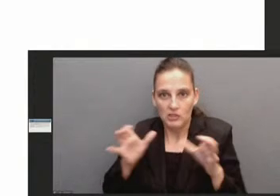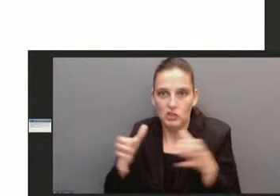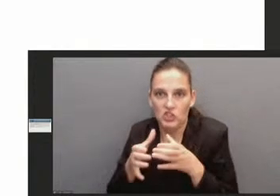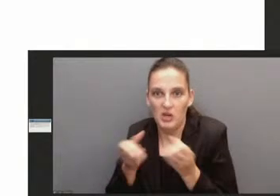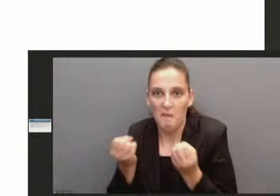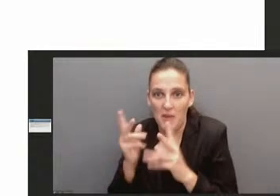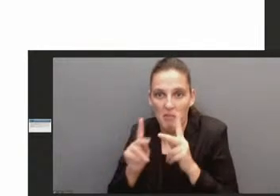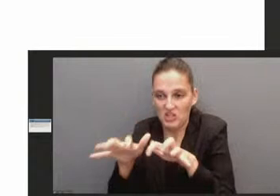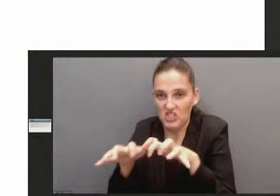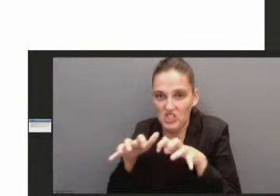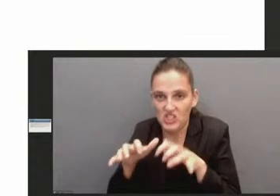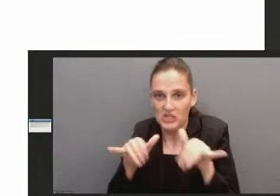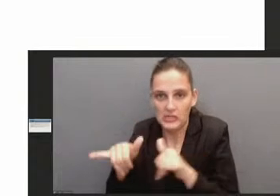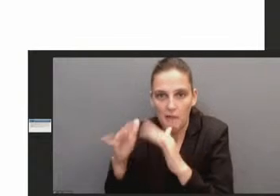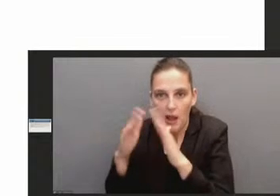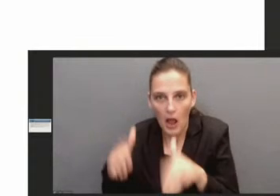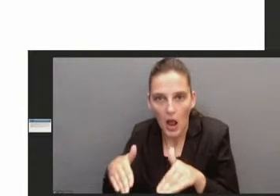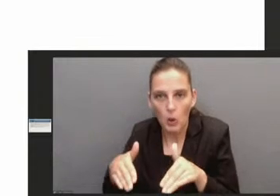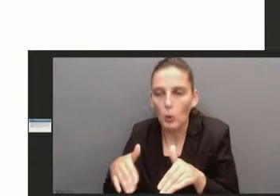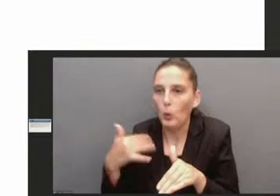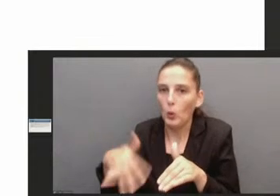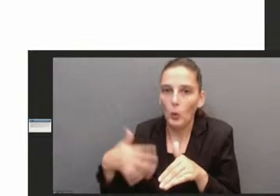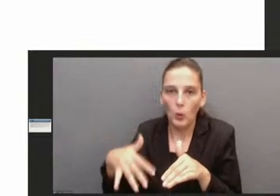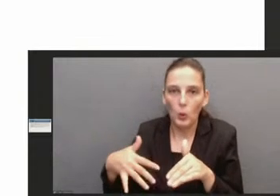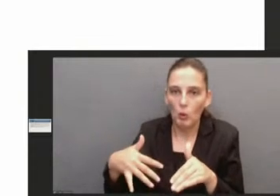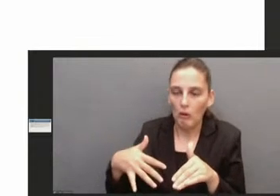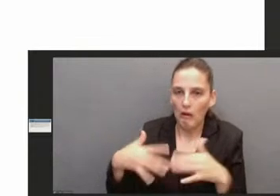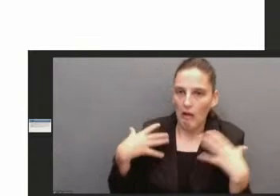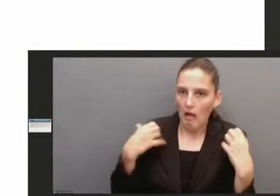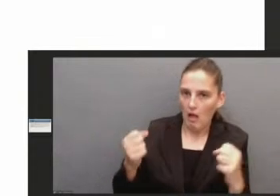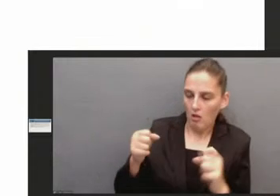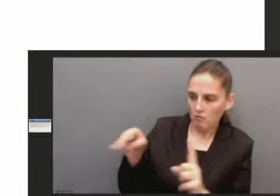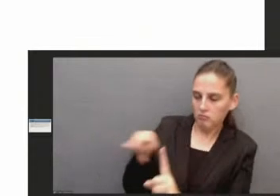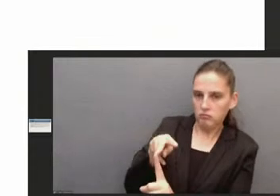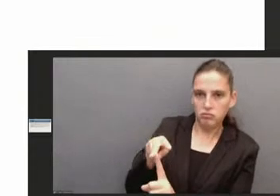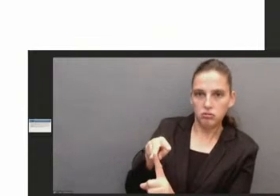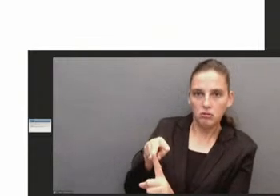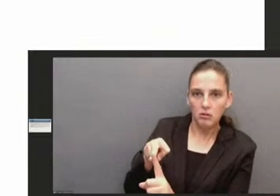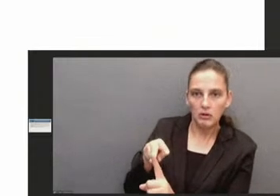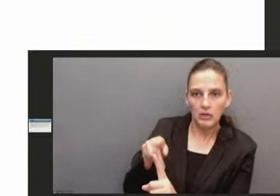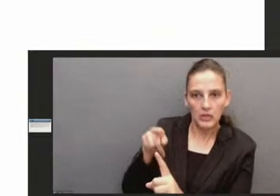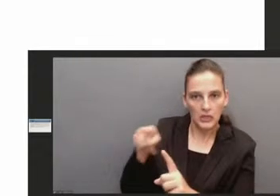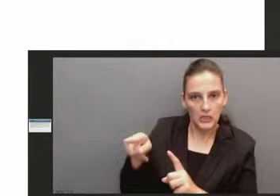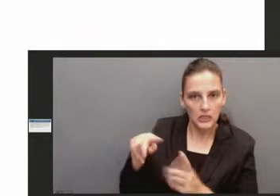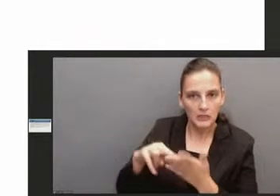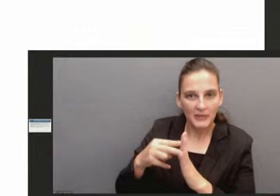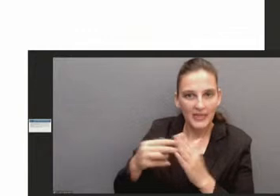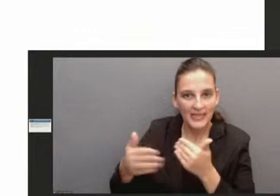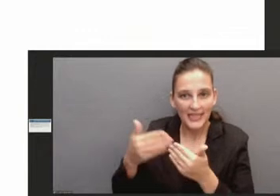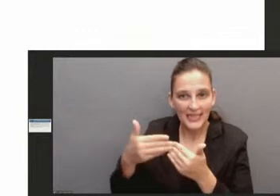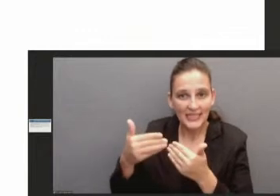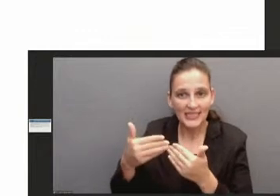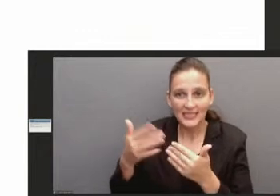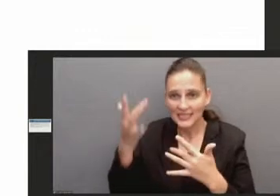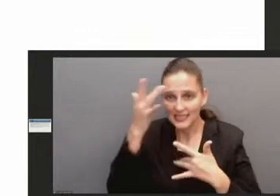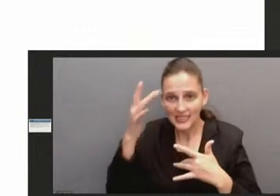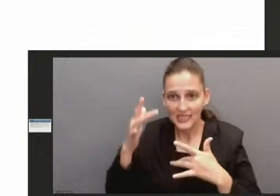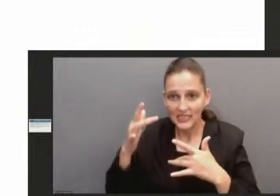From a public health standpoint, that really created the opportunity for the disease to